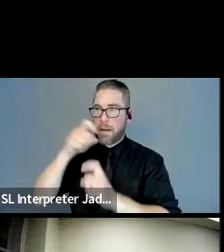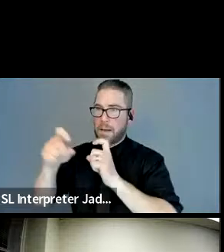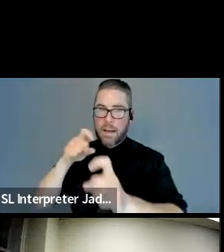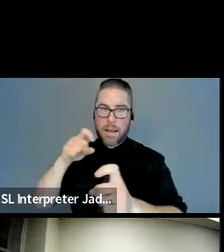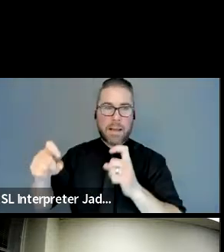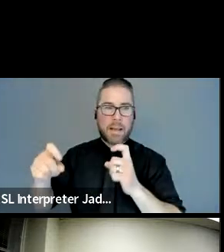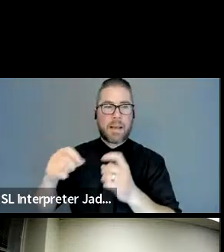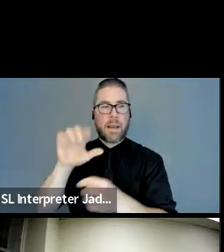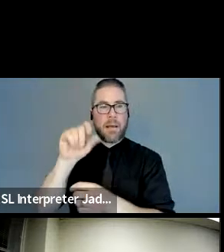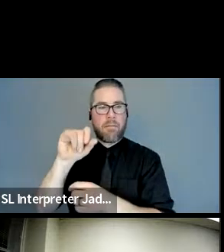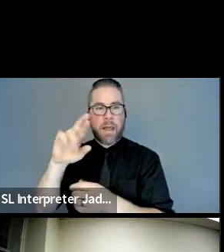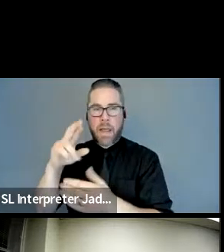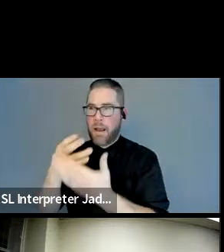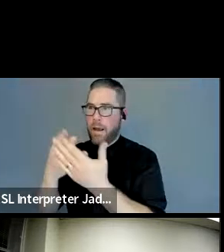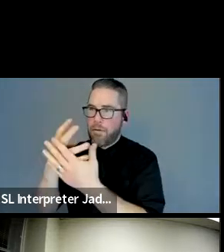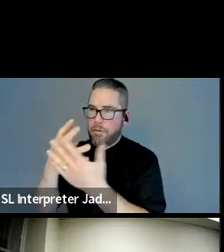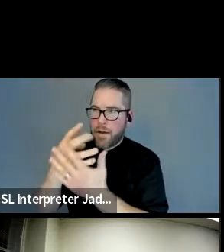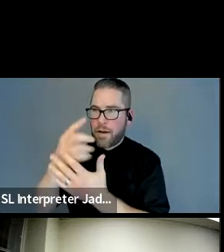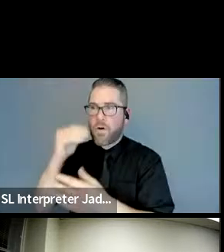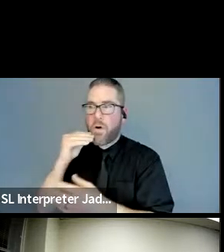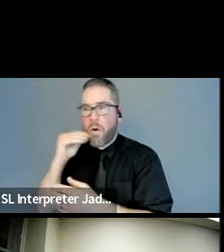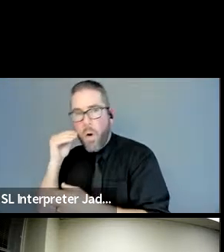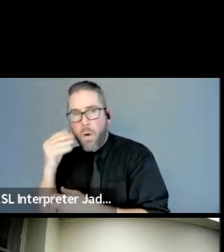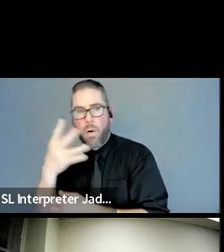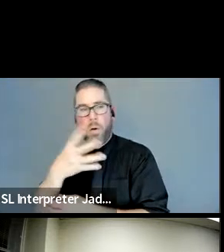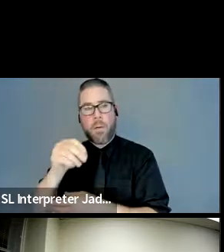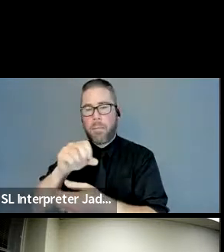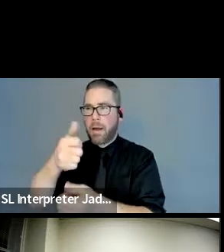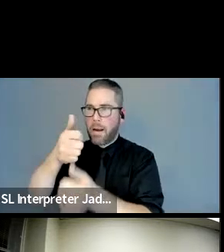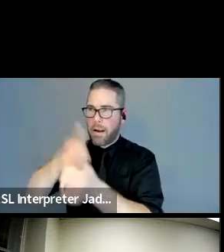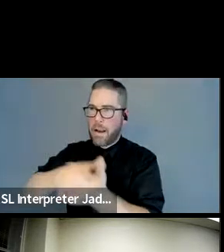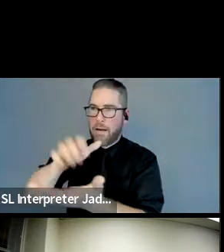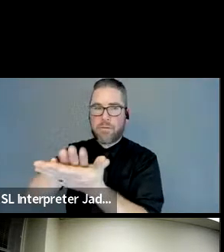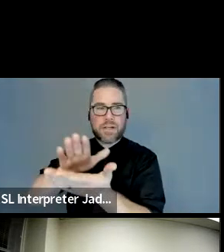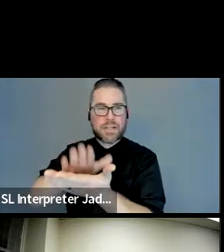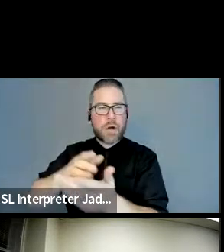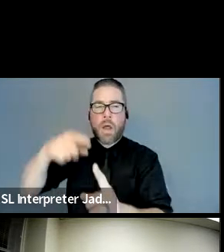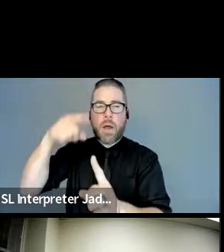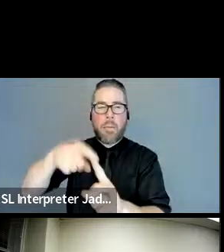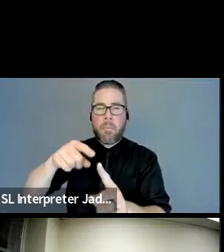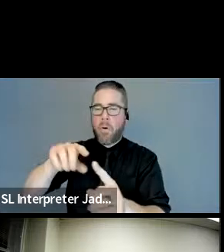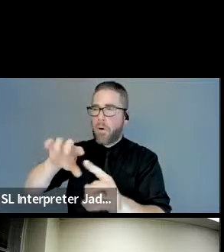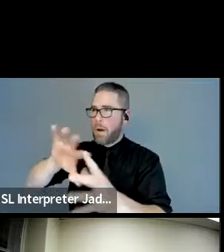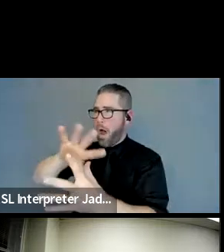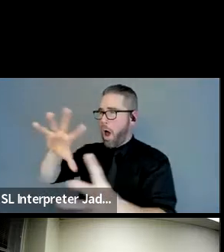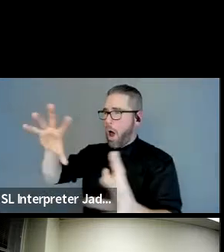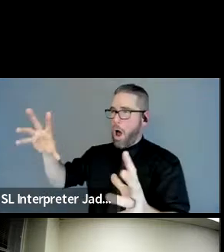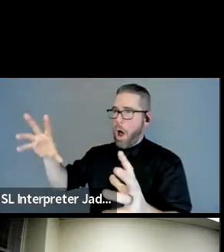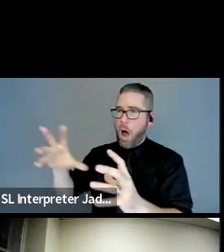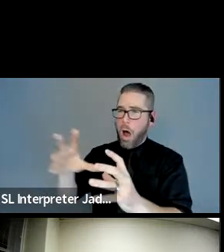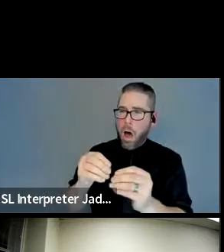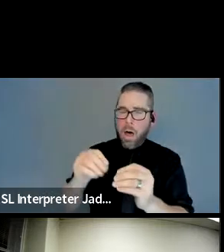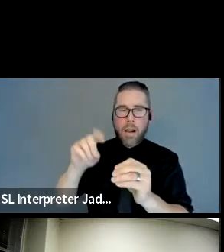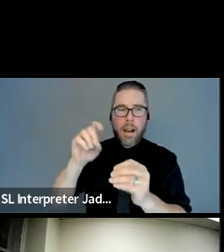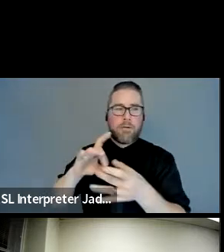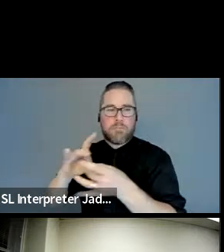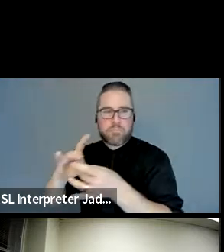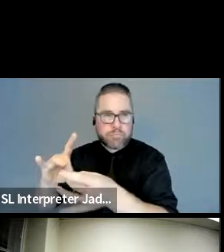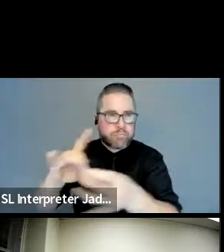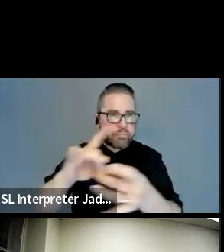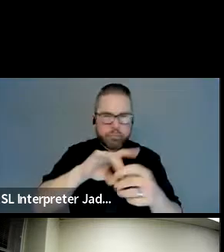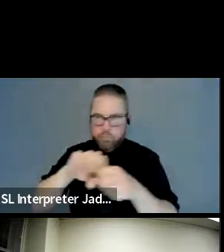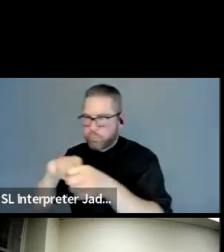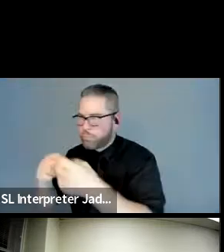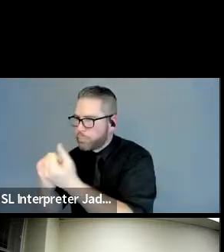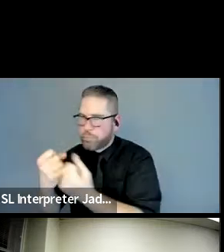has to be a collective effort between us to actually make that change. That's what I'm trying to actually put out together. And I understand